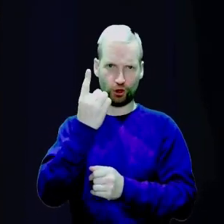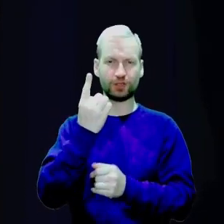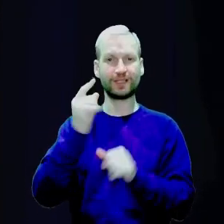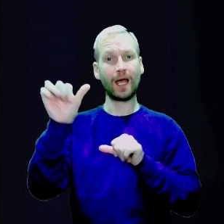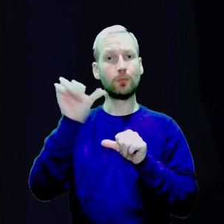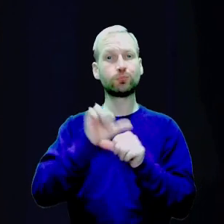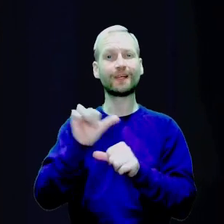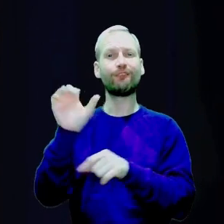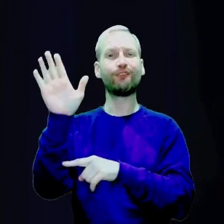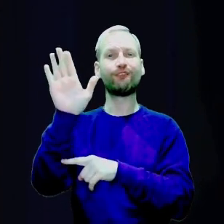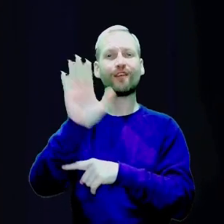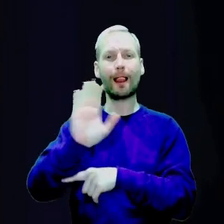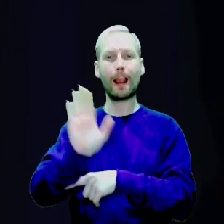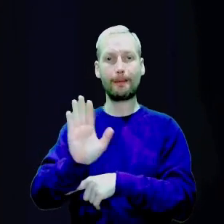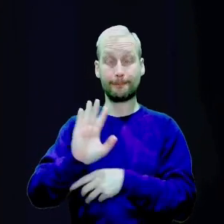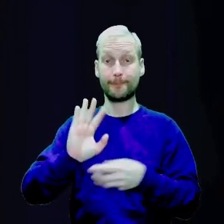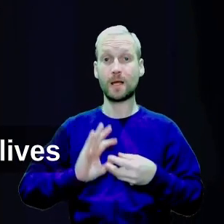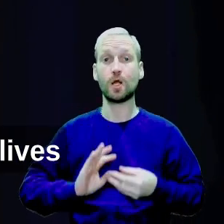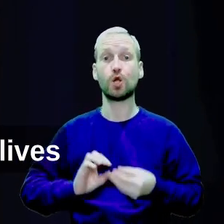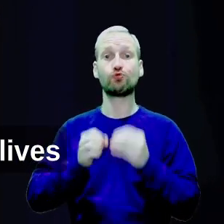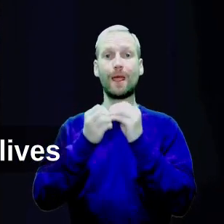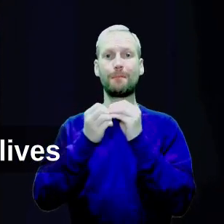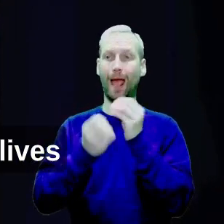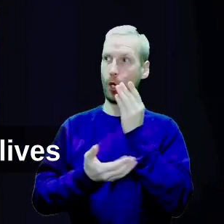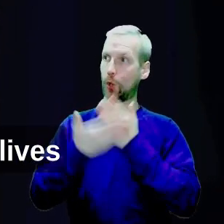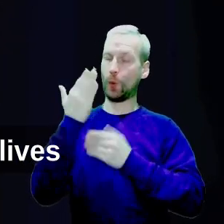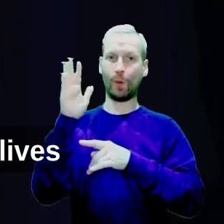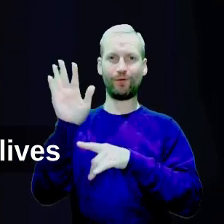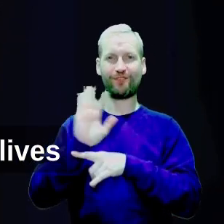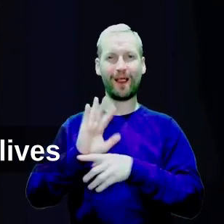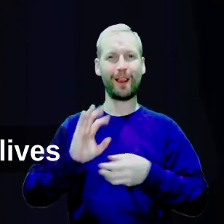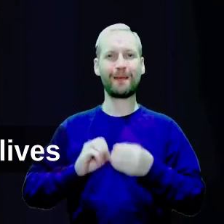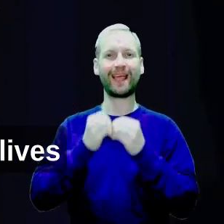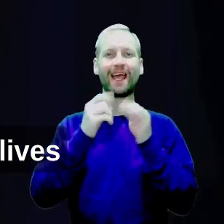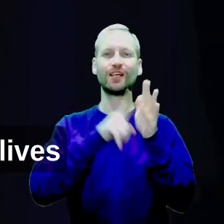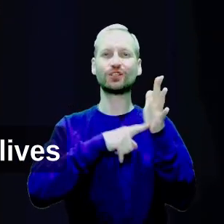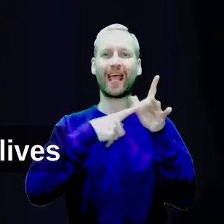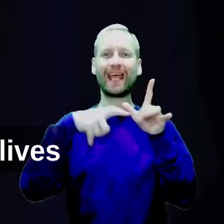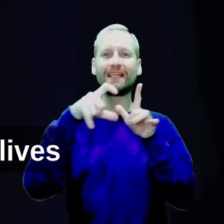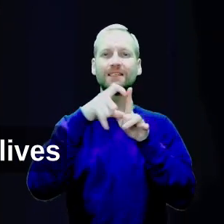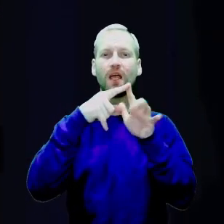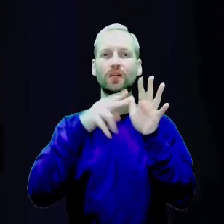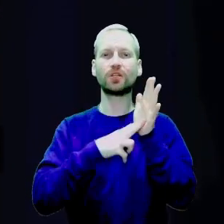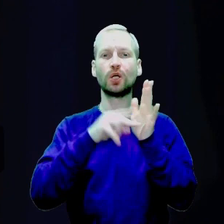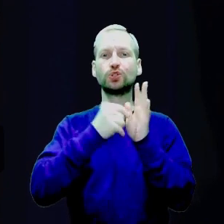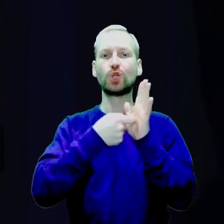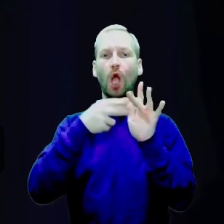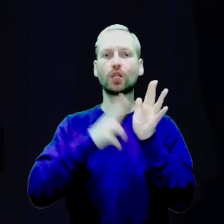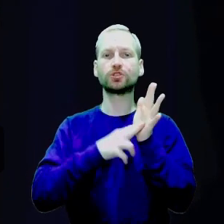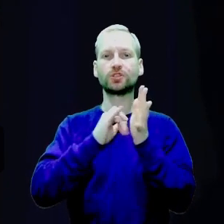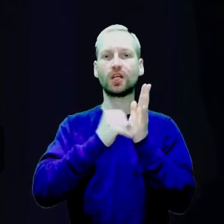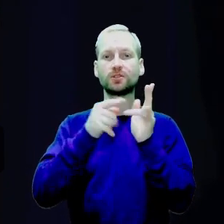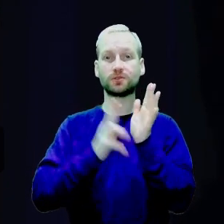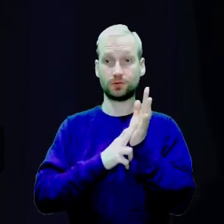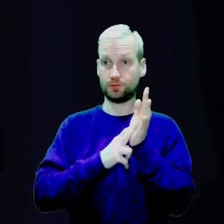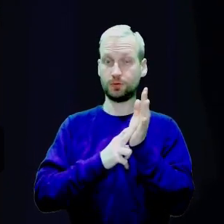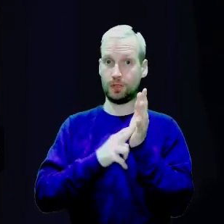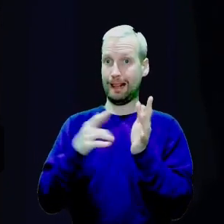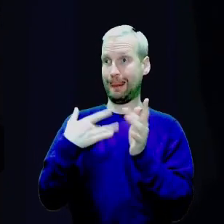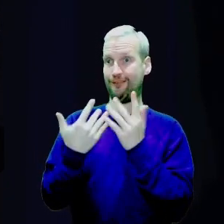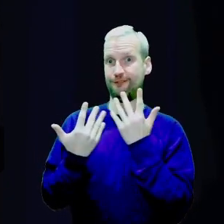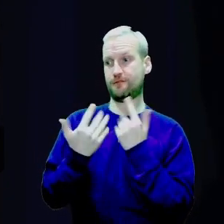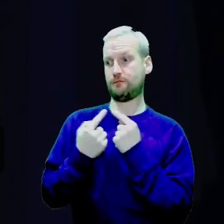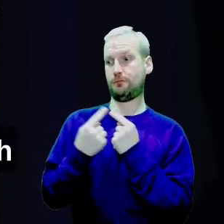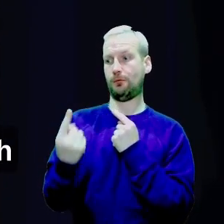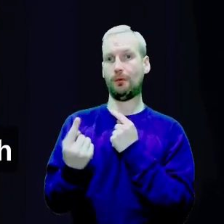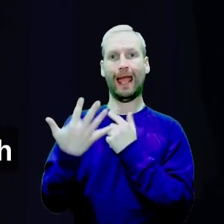brief film filmed and created by an up-and-coming filmmaker, Jaden Johnson, who lives about 10 minutes from here,